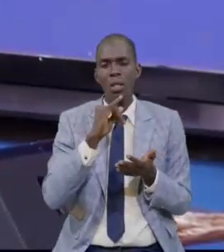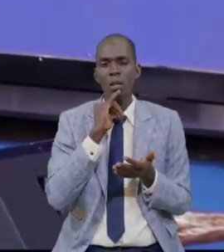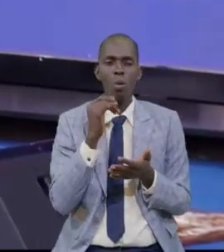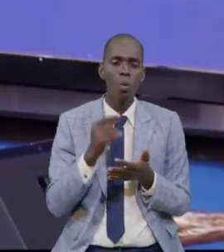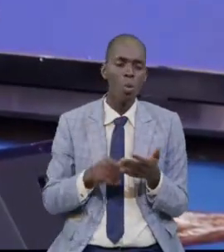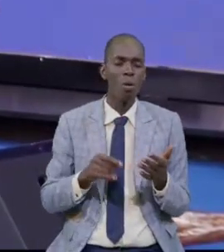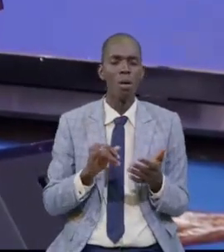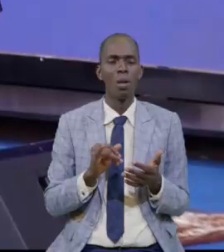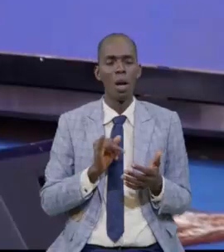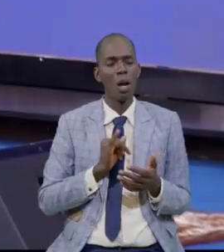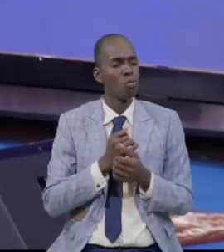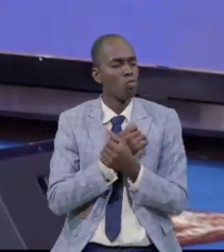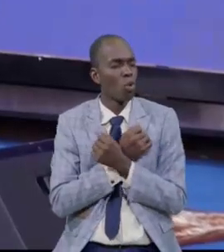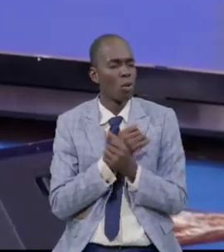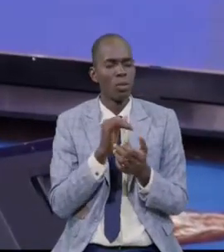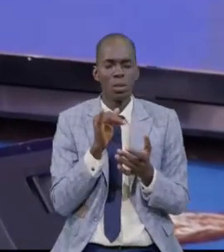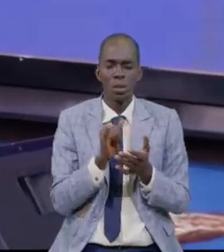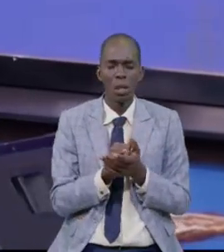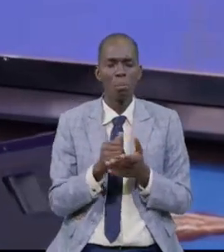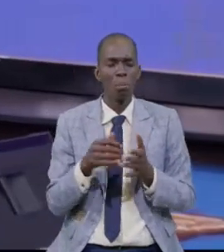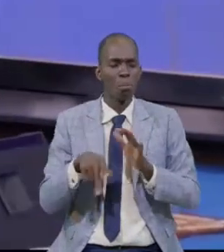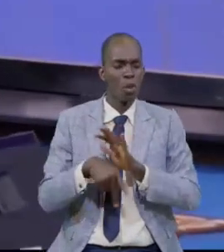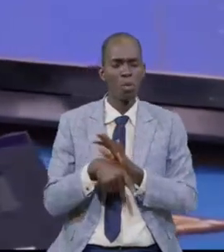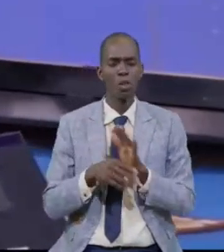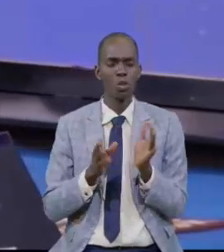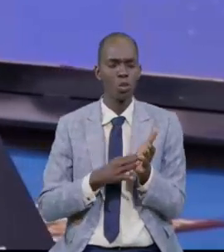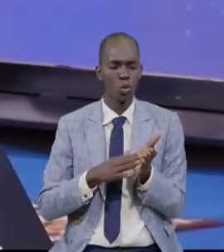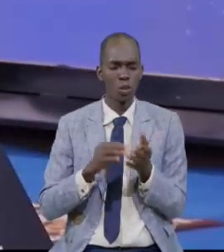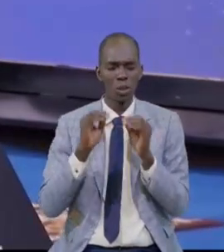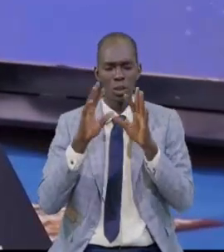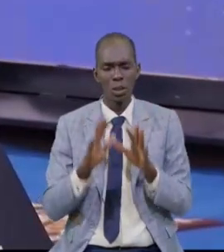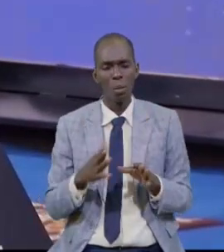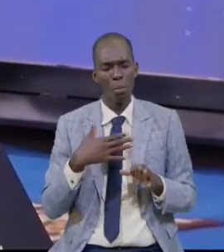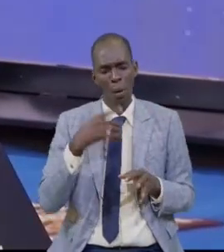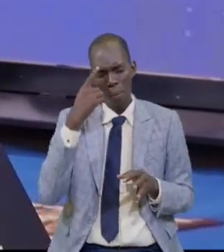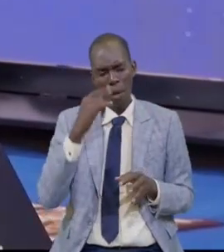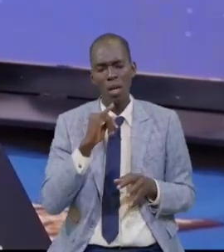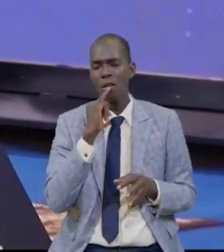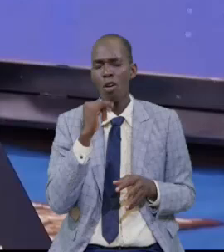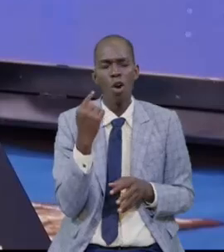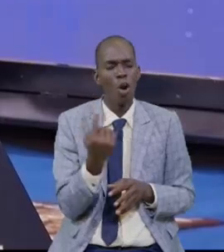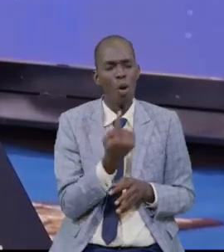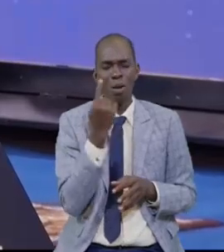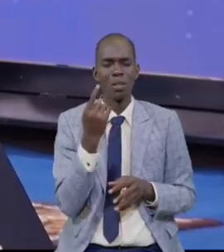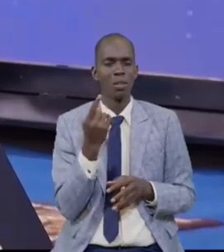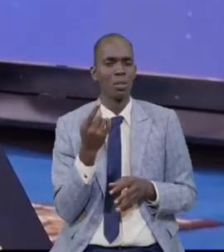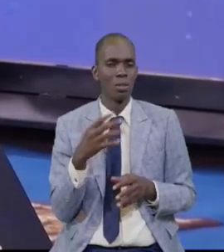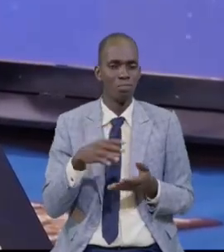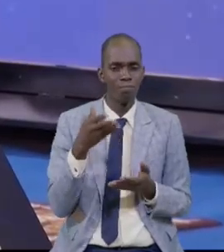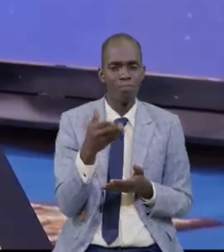teacher, and my mind is always there. If all we learn is from that primary school teacher, we'll never